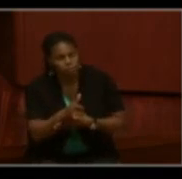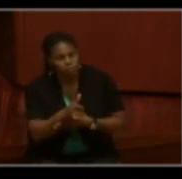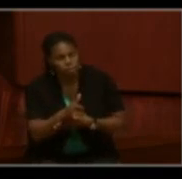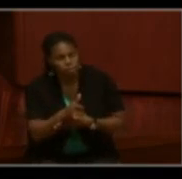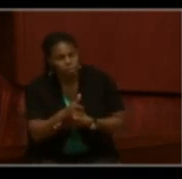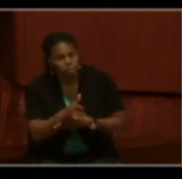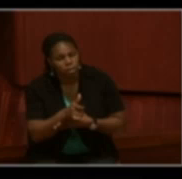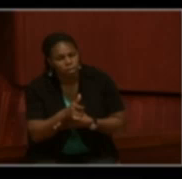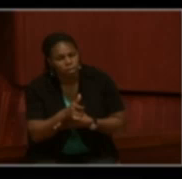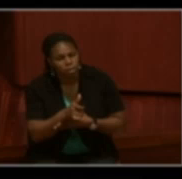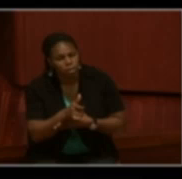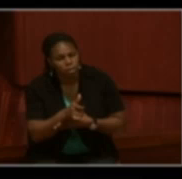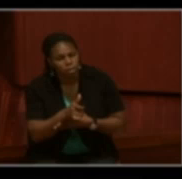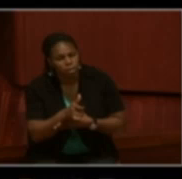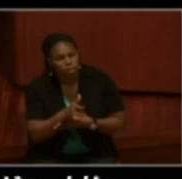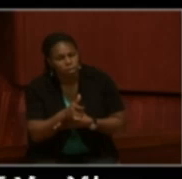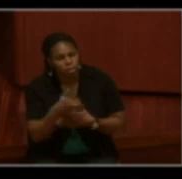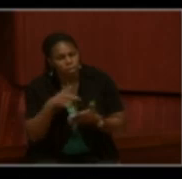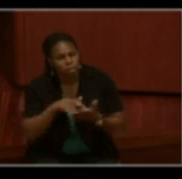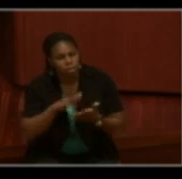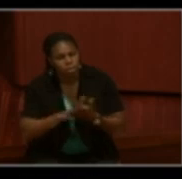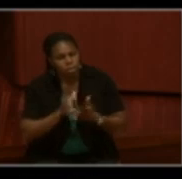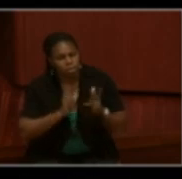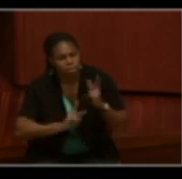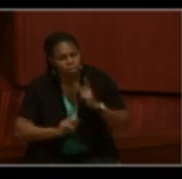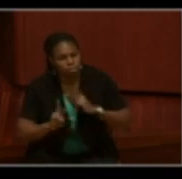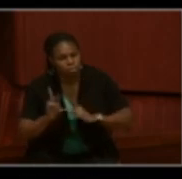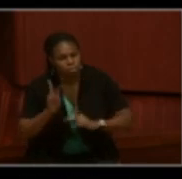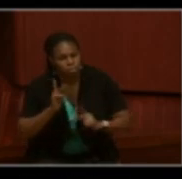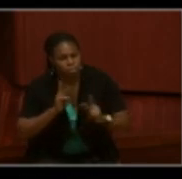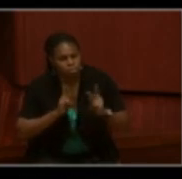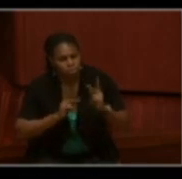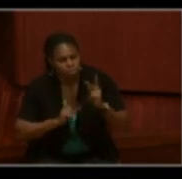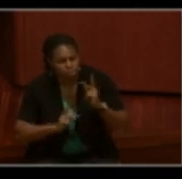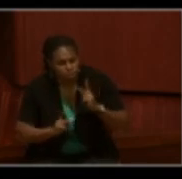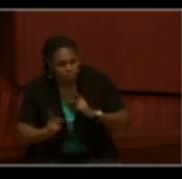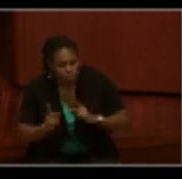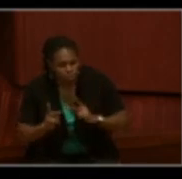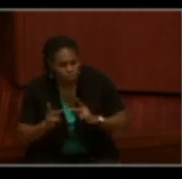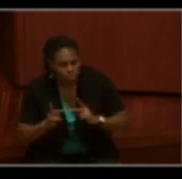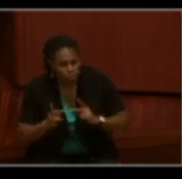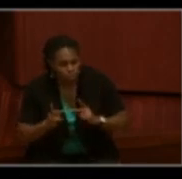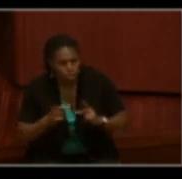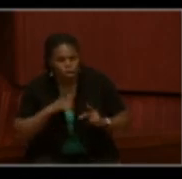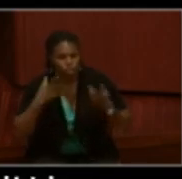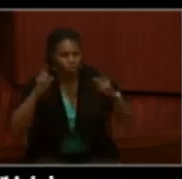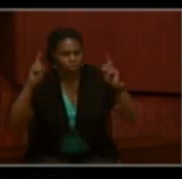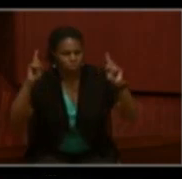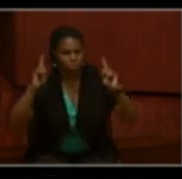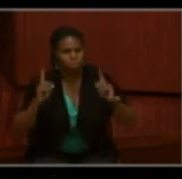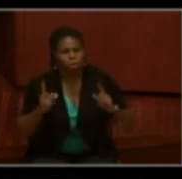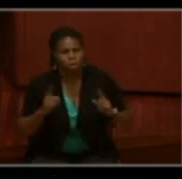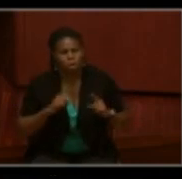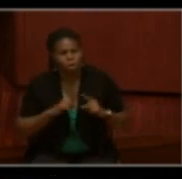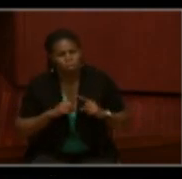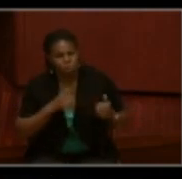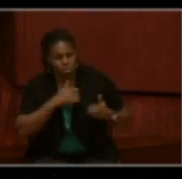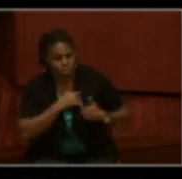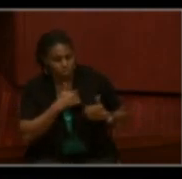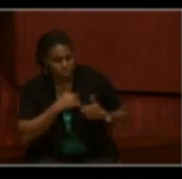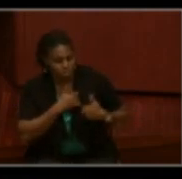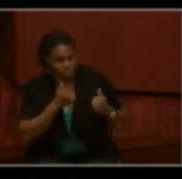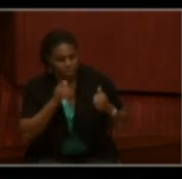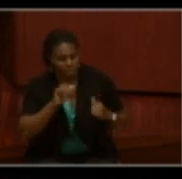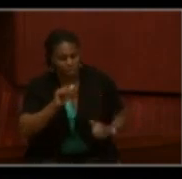called the records of persons of exceptional prominence like they are with the military, they're well-known individuals.